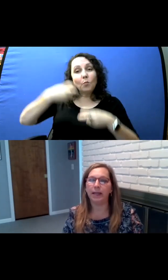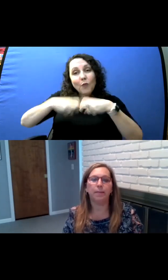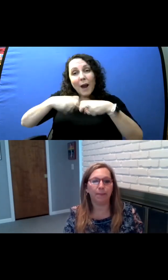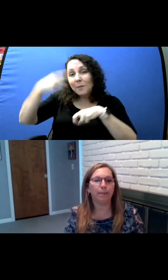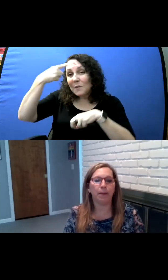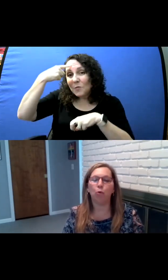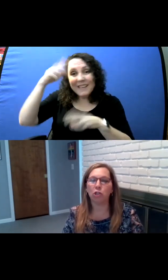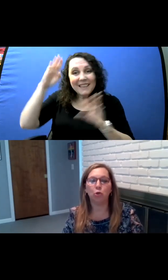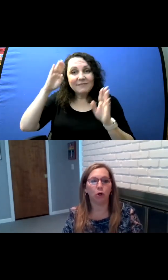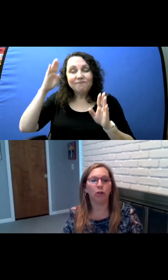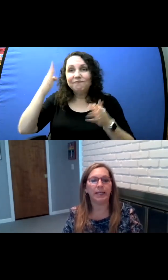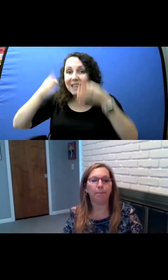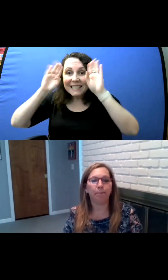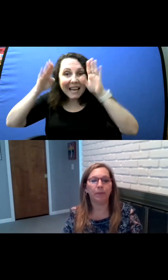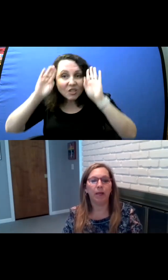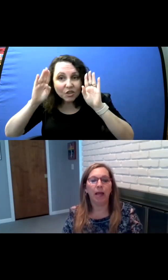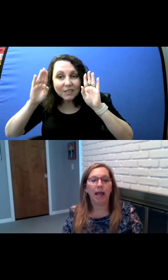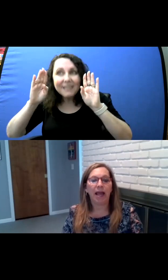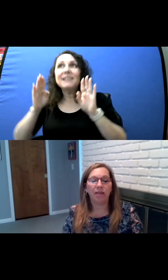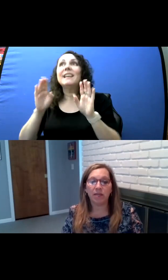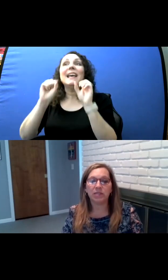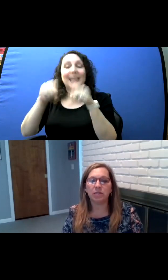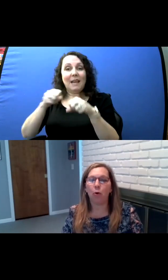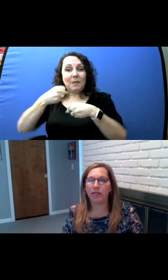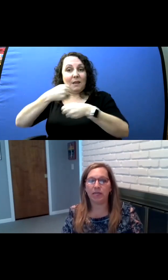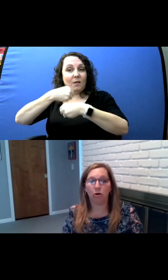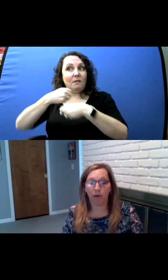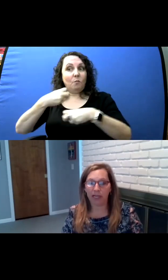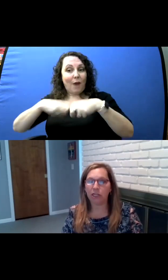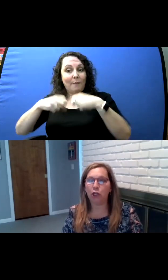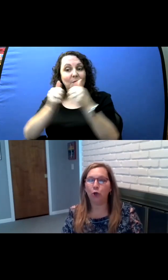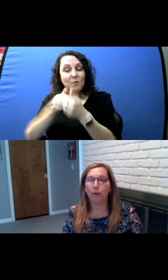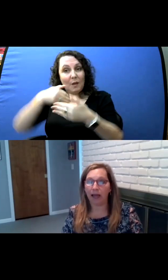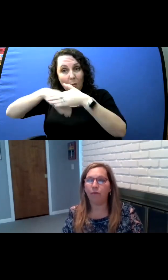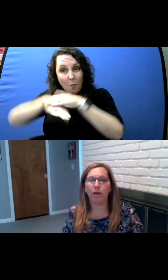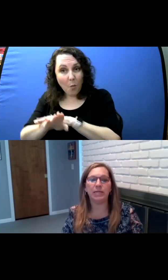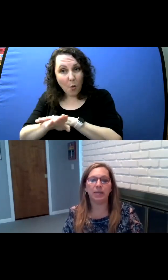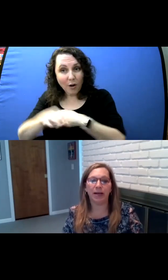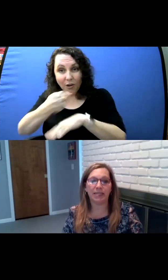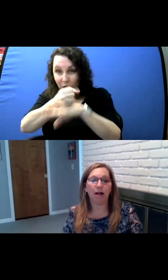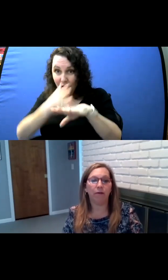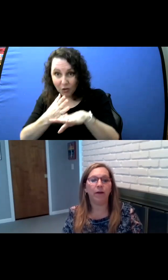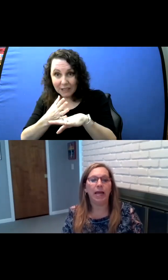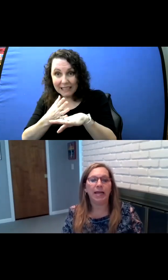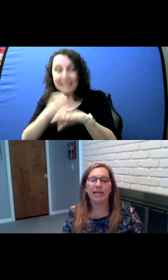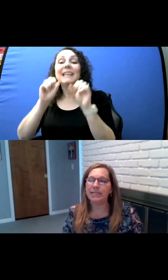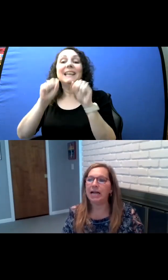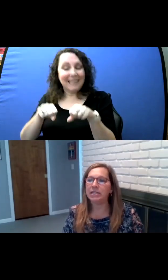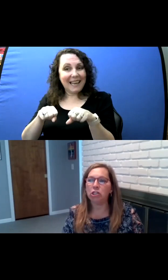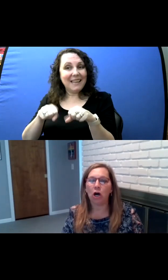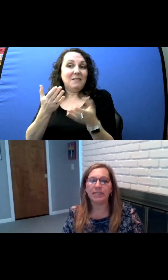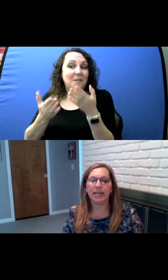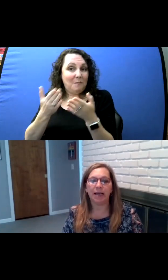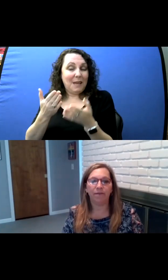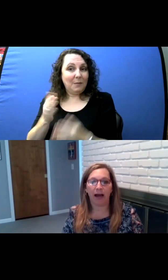concern, meaning the baby being born too early. And this is going to sound crazy to you, but I have witnessed it myself,